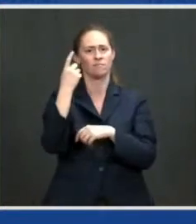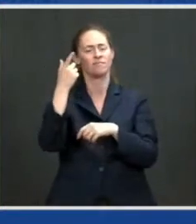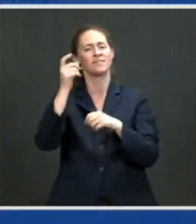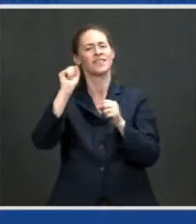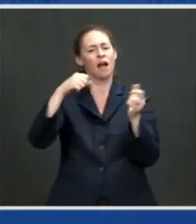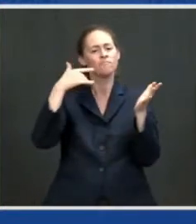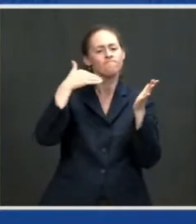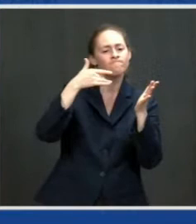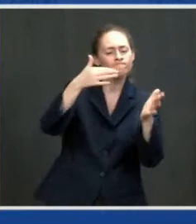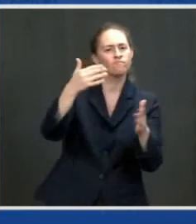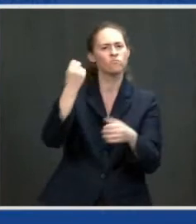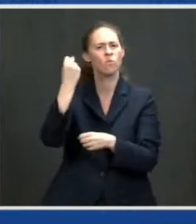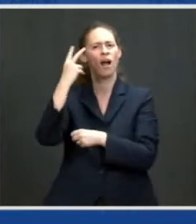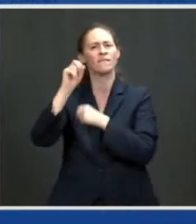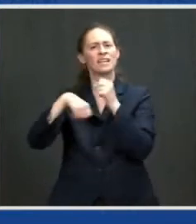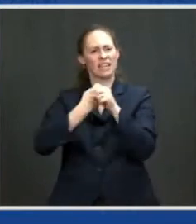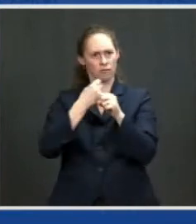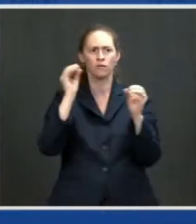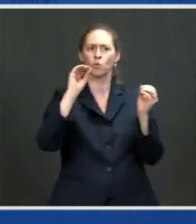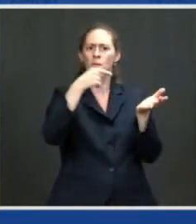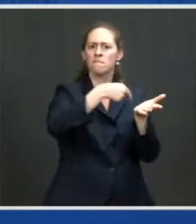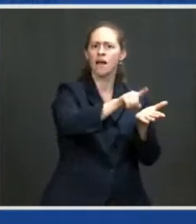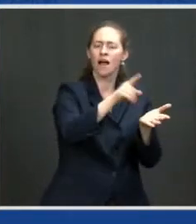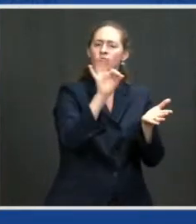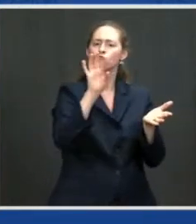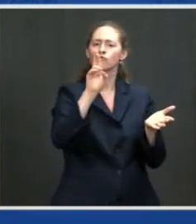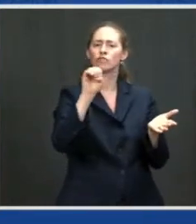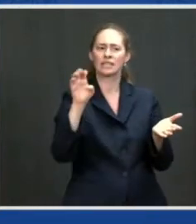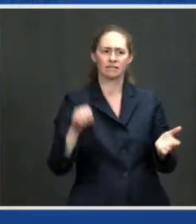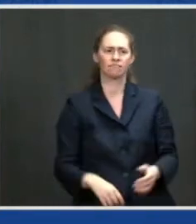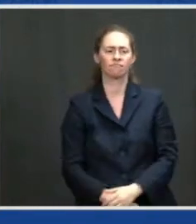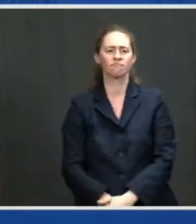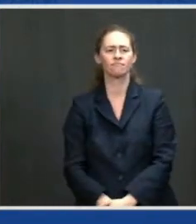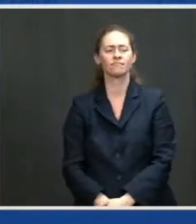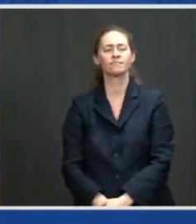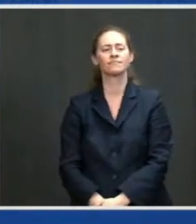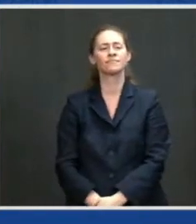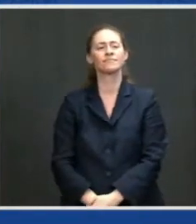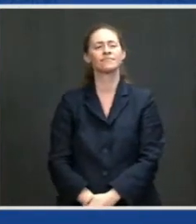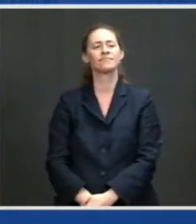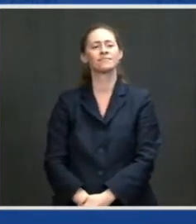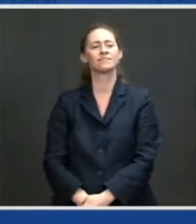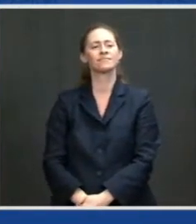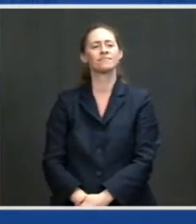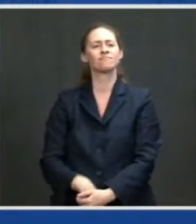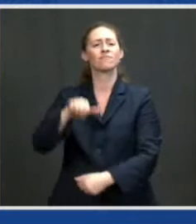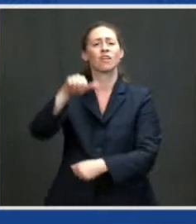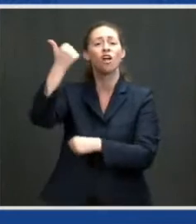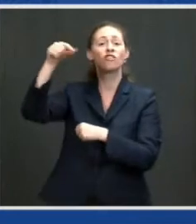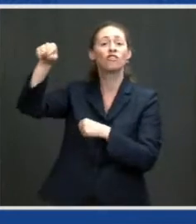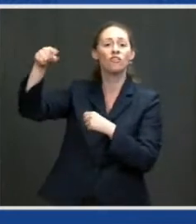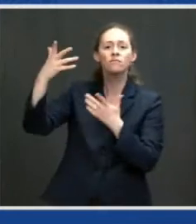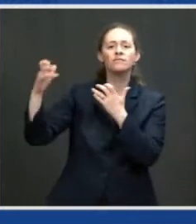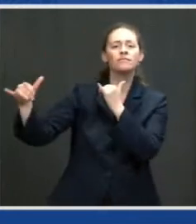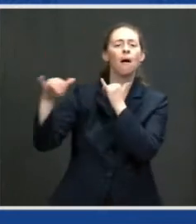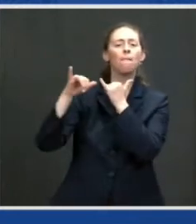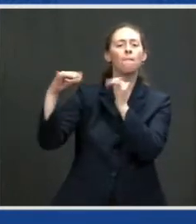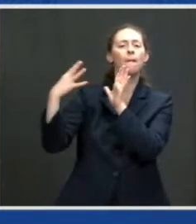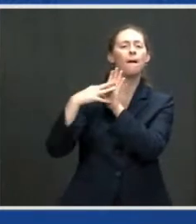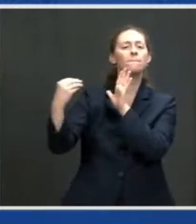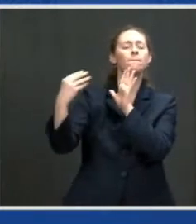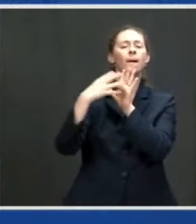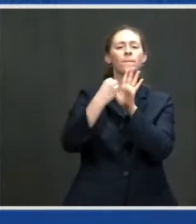and the rest of the world's caught up with us, and they've now passed us in many cases. Imagine if we were sitting today and say, we're going to set